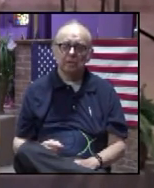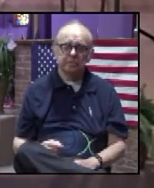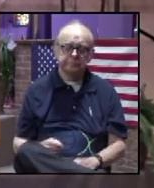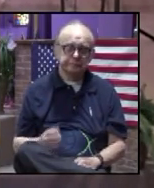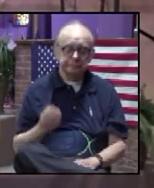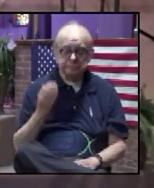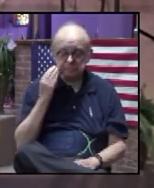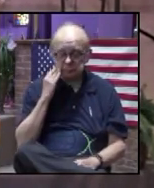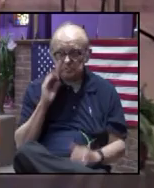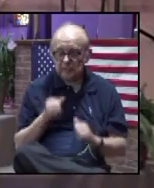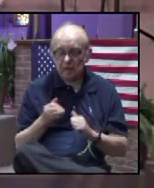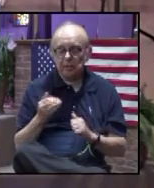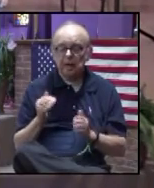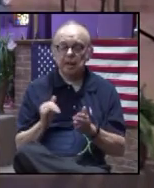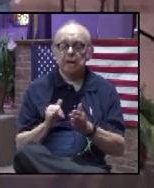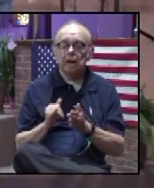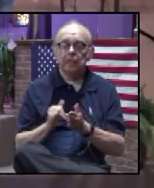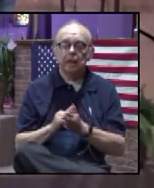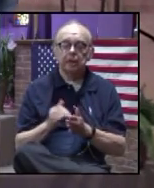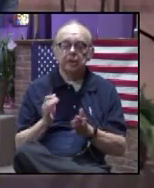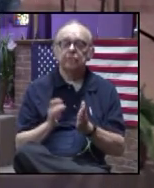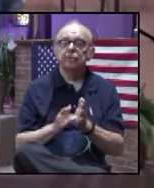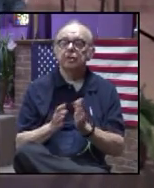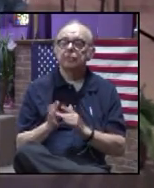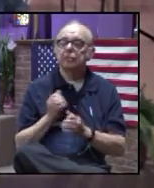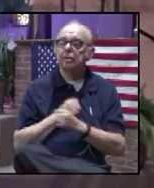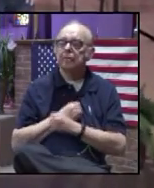You know how I know Jesus loves me?